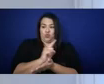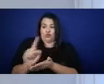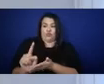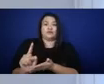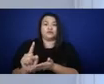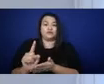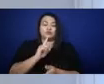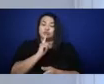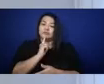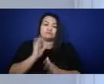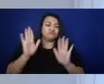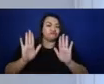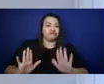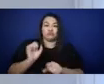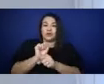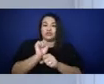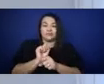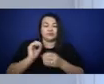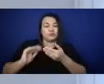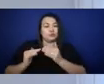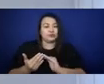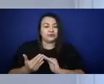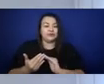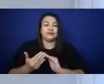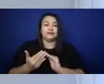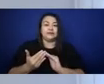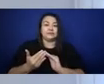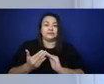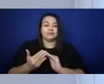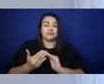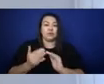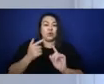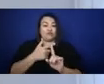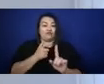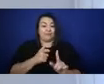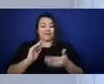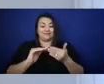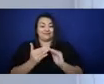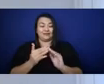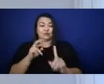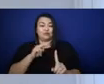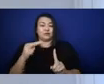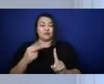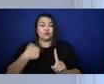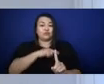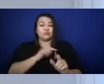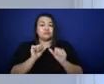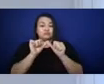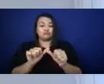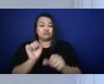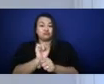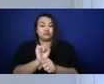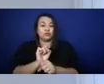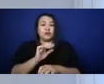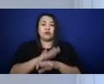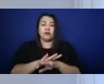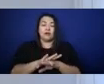hubs, we've done a tremendous job. And when you look at just last week, we were able to administer